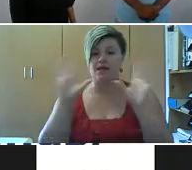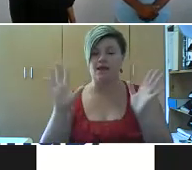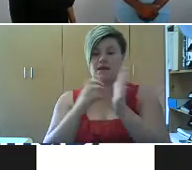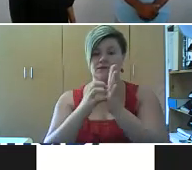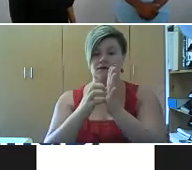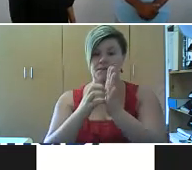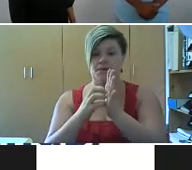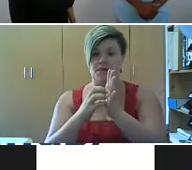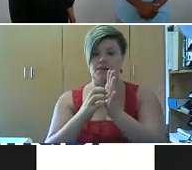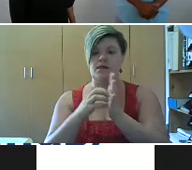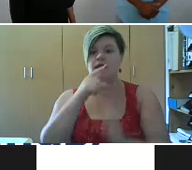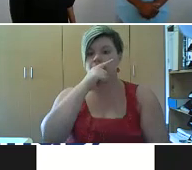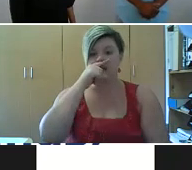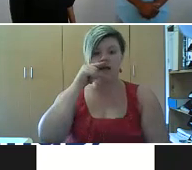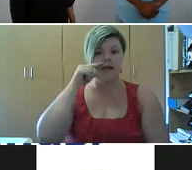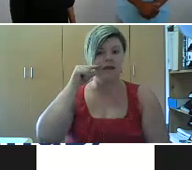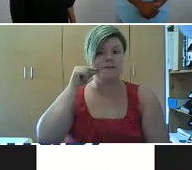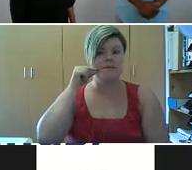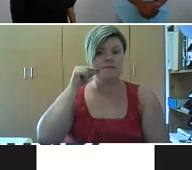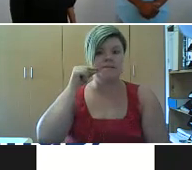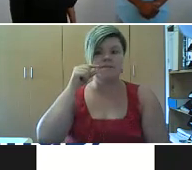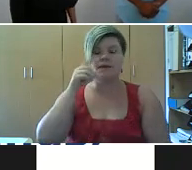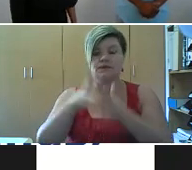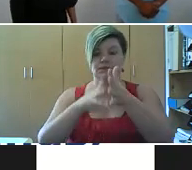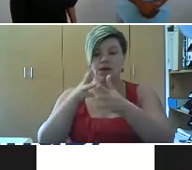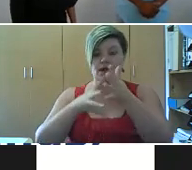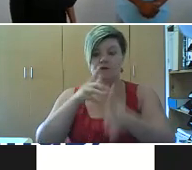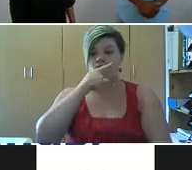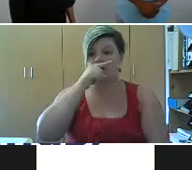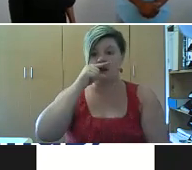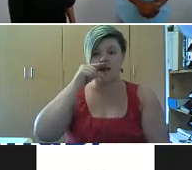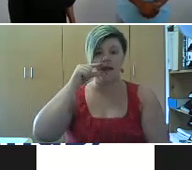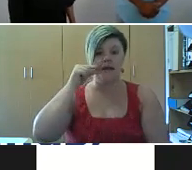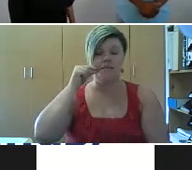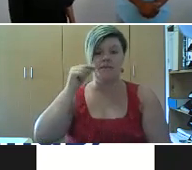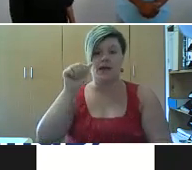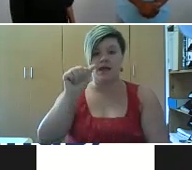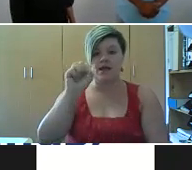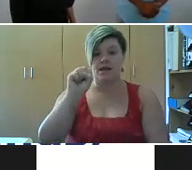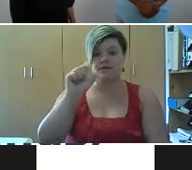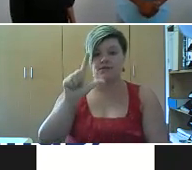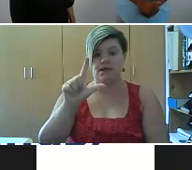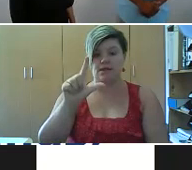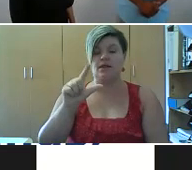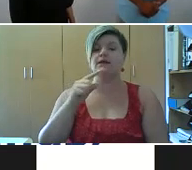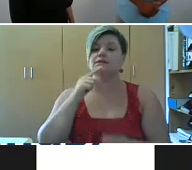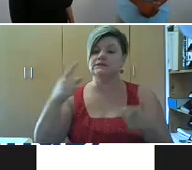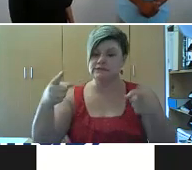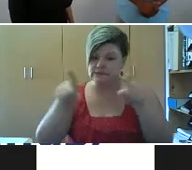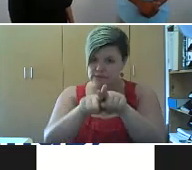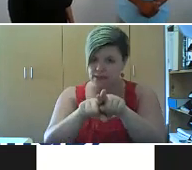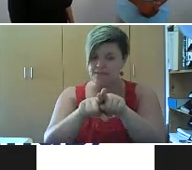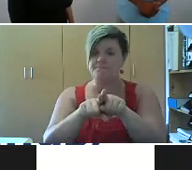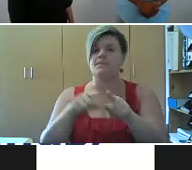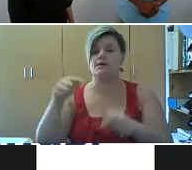example is name. The sign for name in American Sign Language is exactly the same as